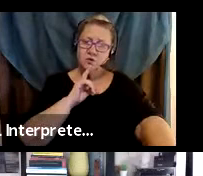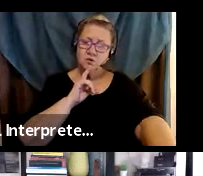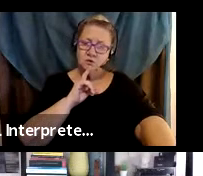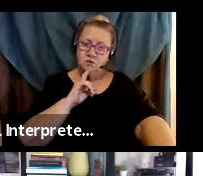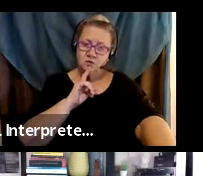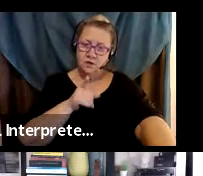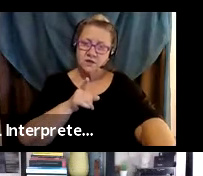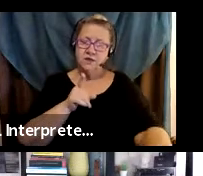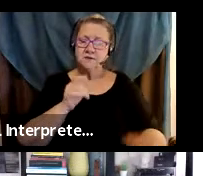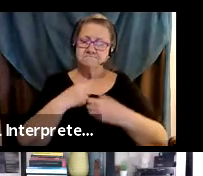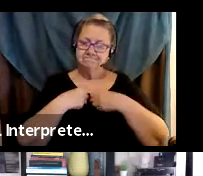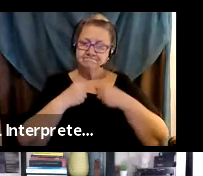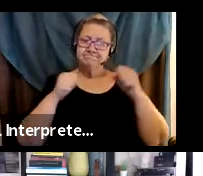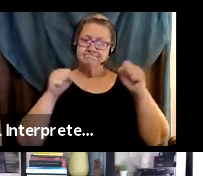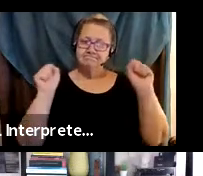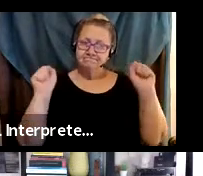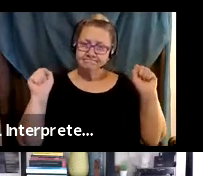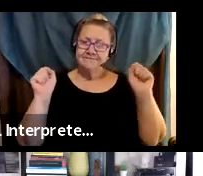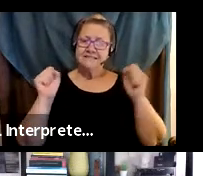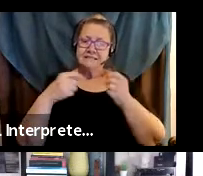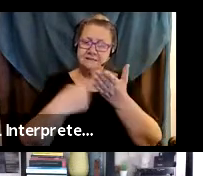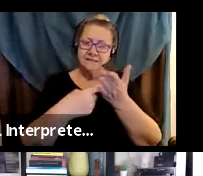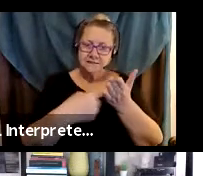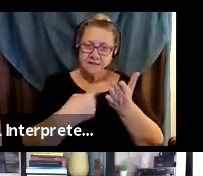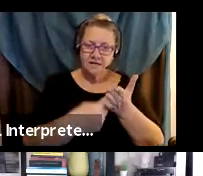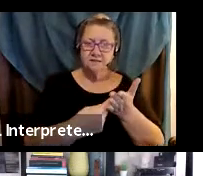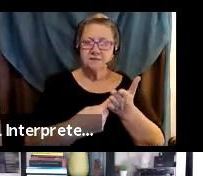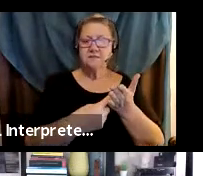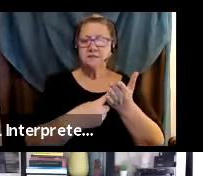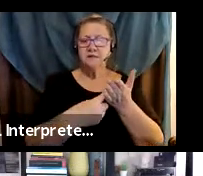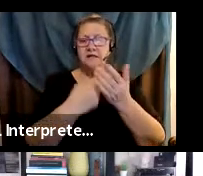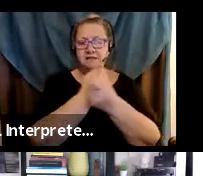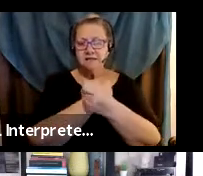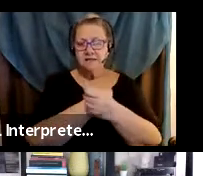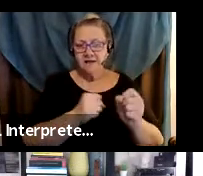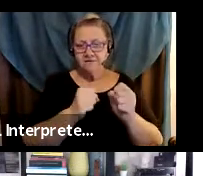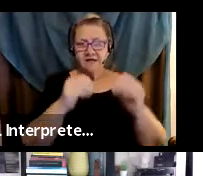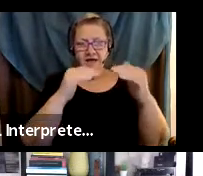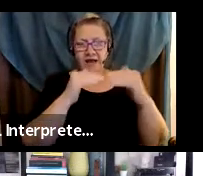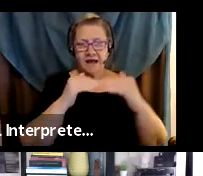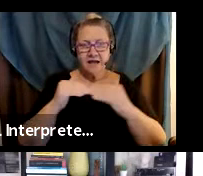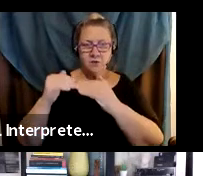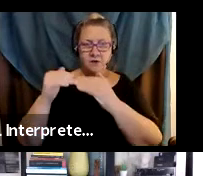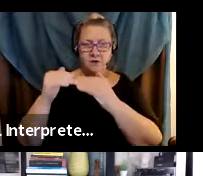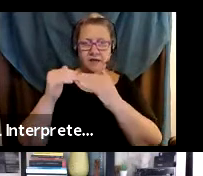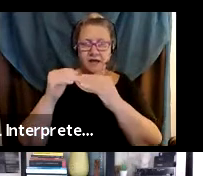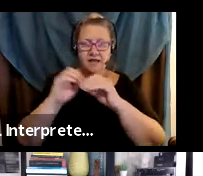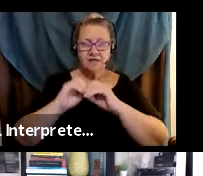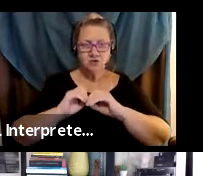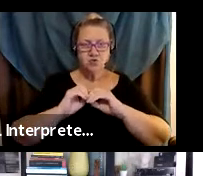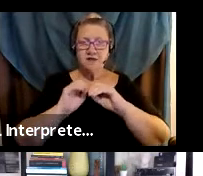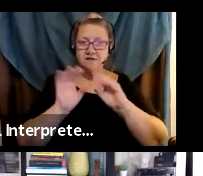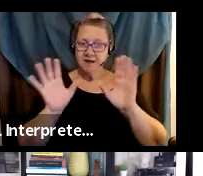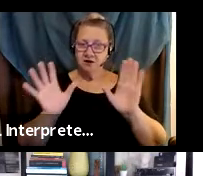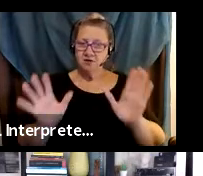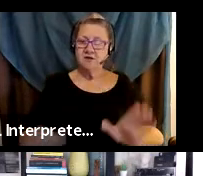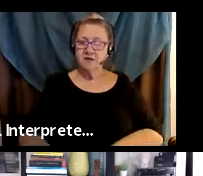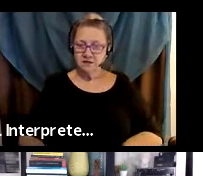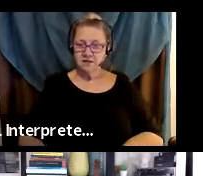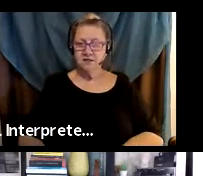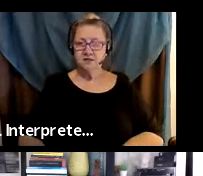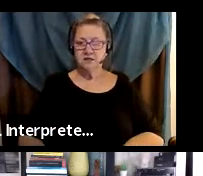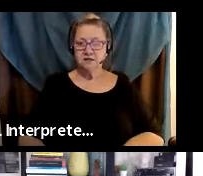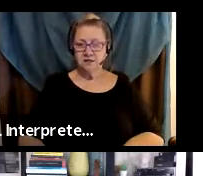of safety, equity, and transparency. And I think that the immunity, Let's Get